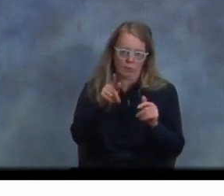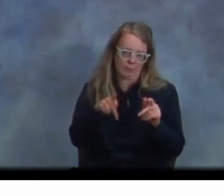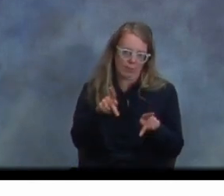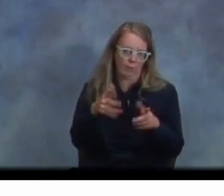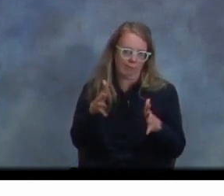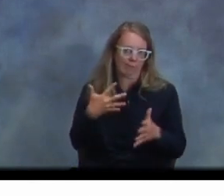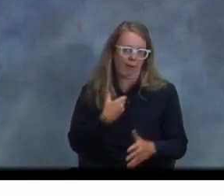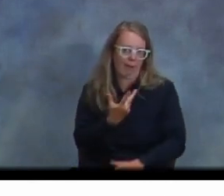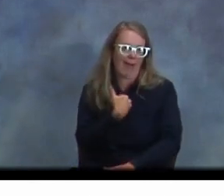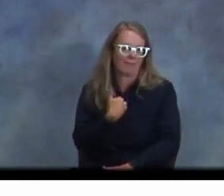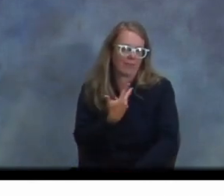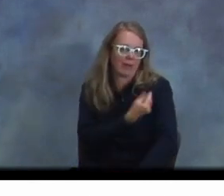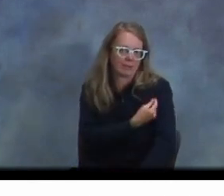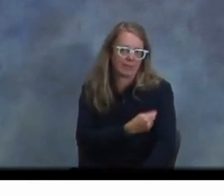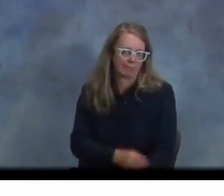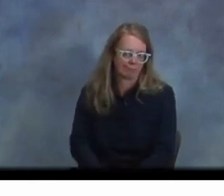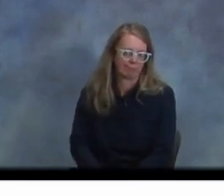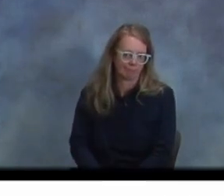individual.